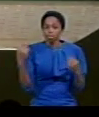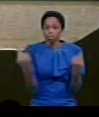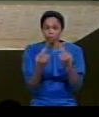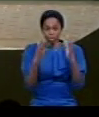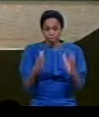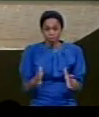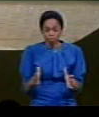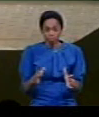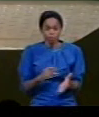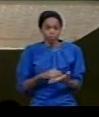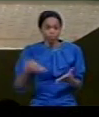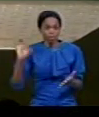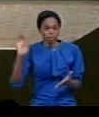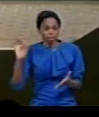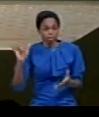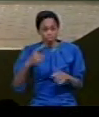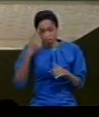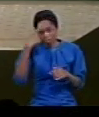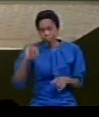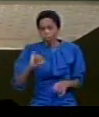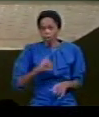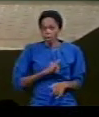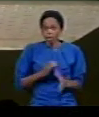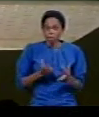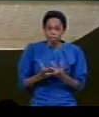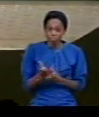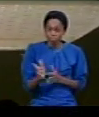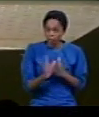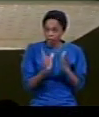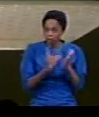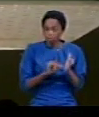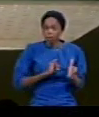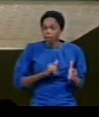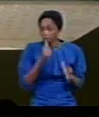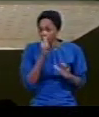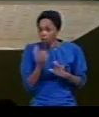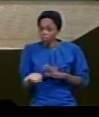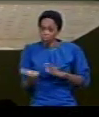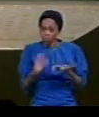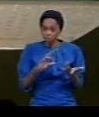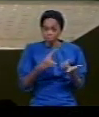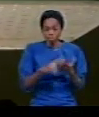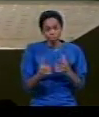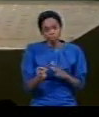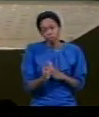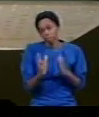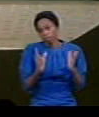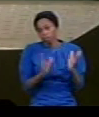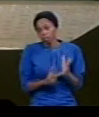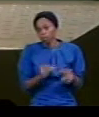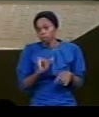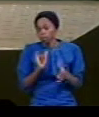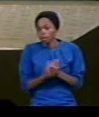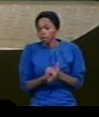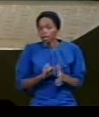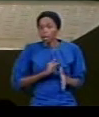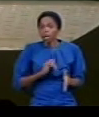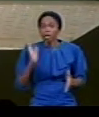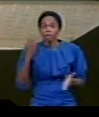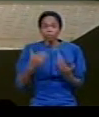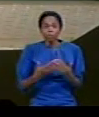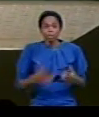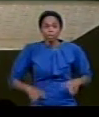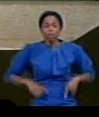for I, through the law, am dead to the law, that I might live